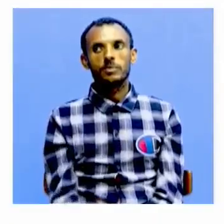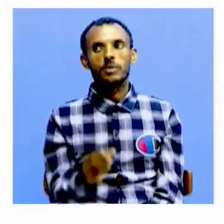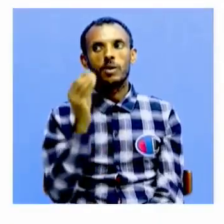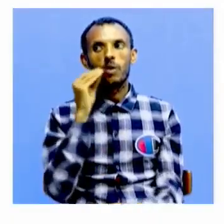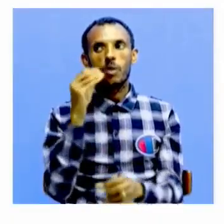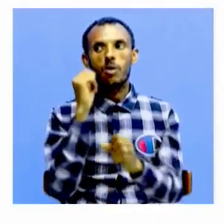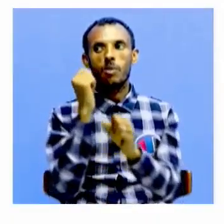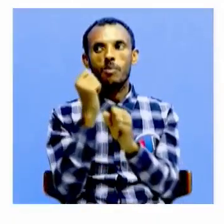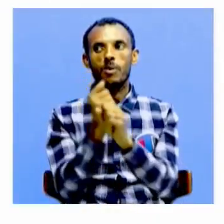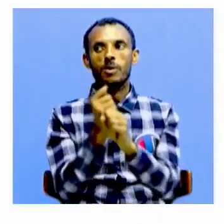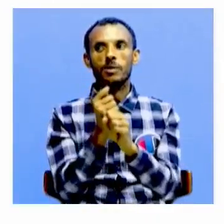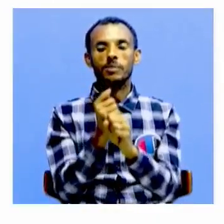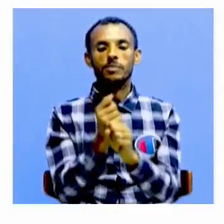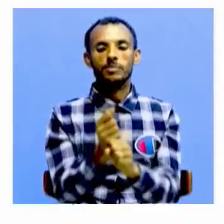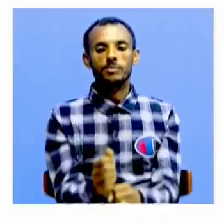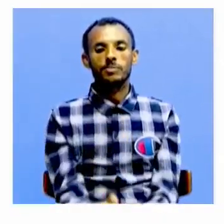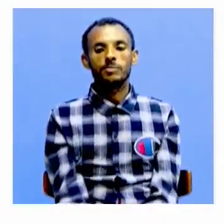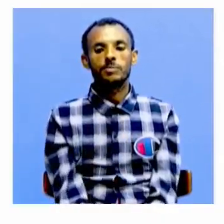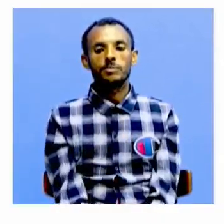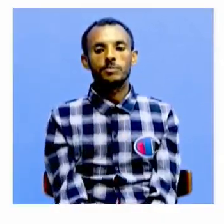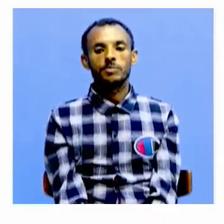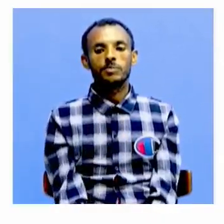Homework.